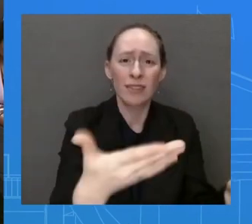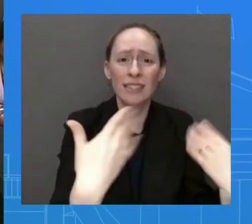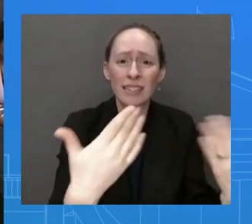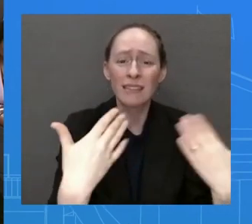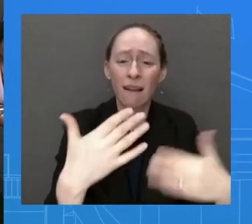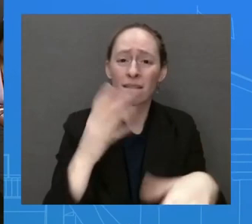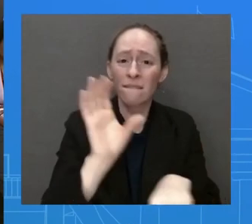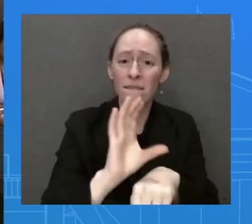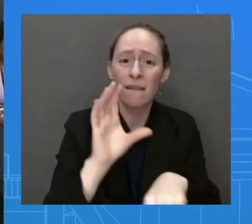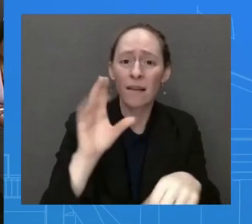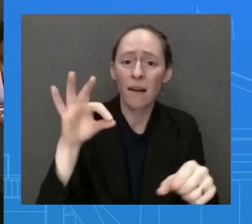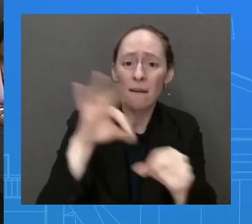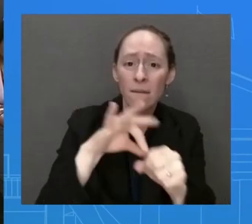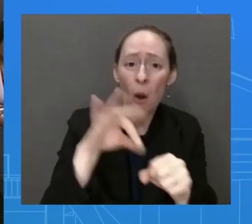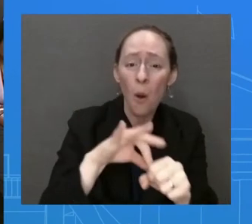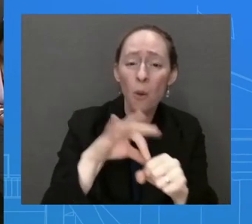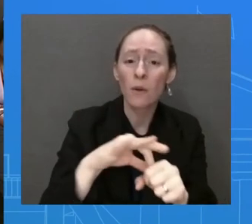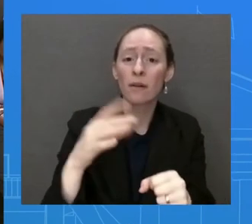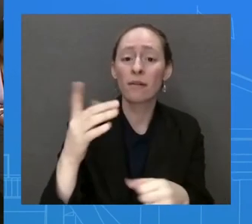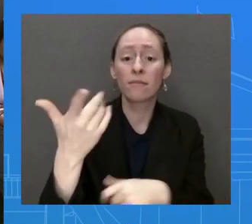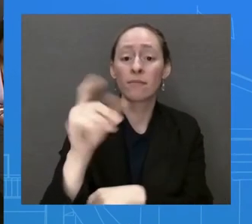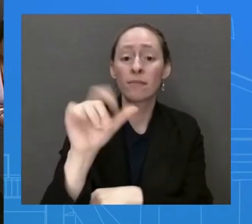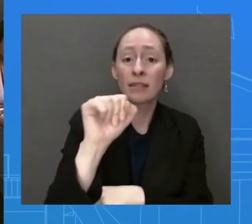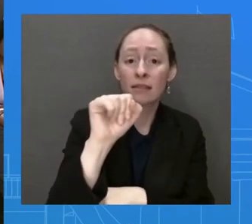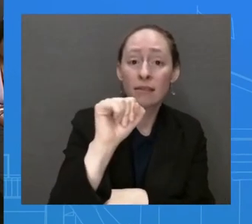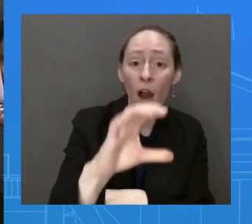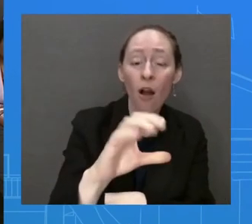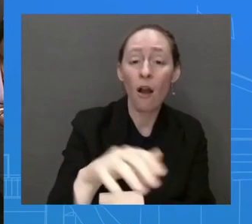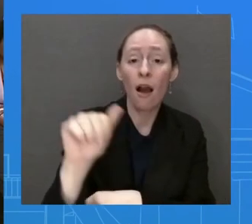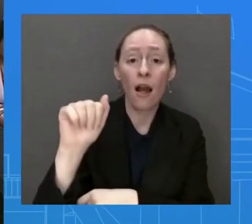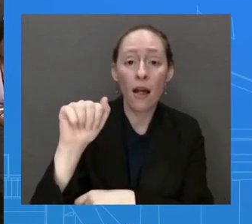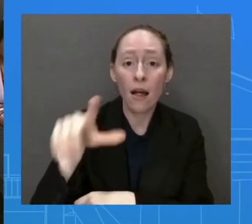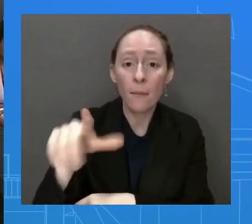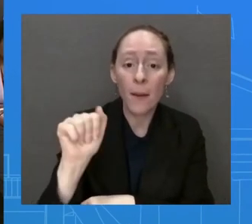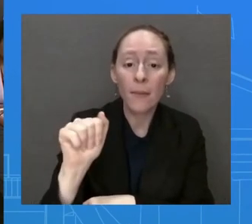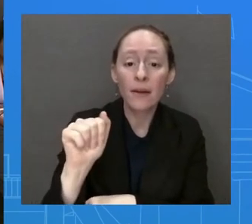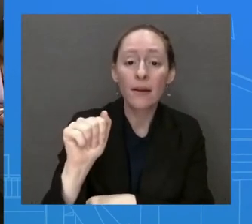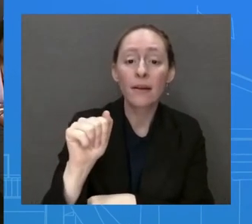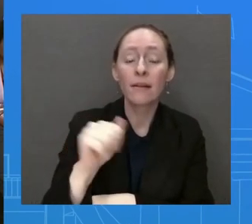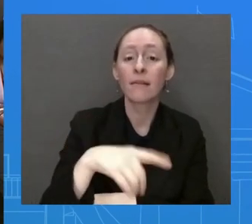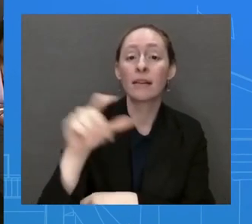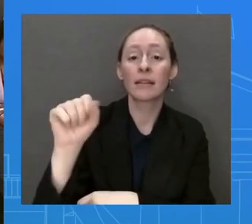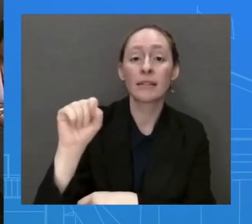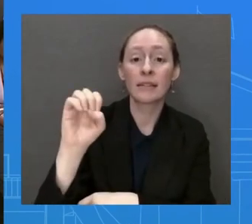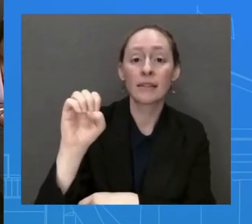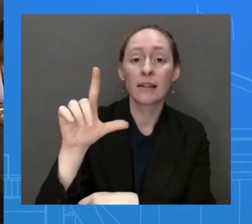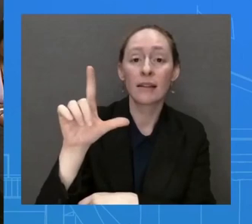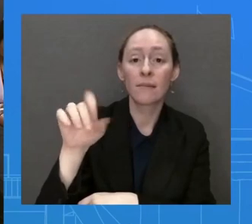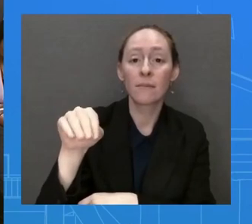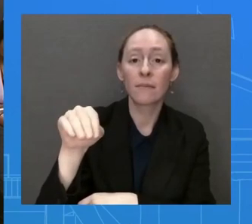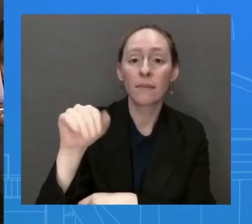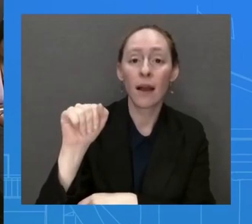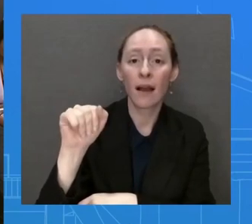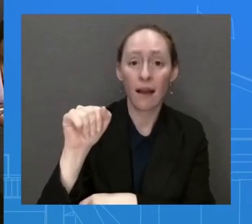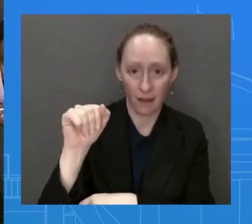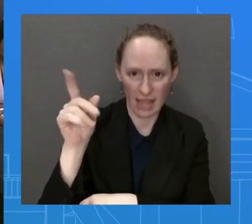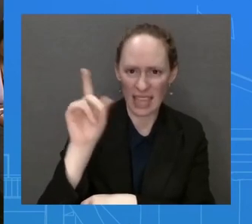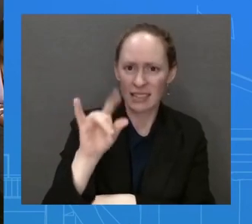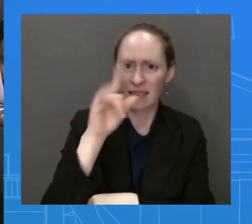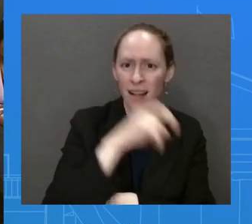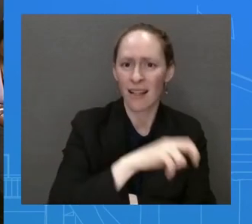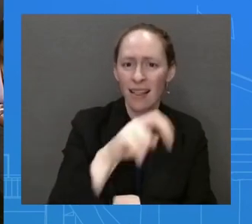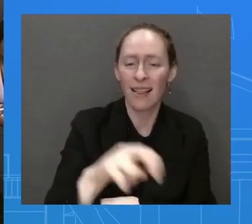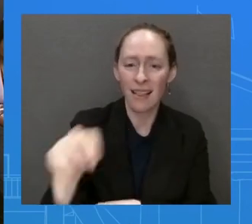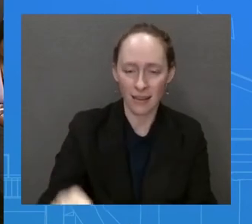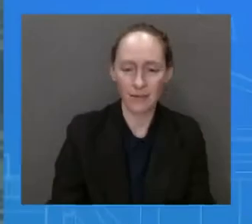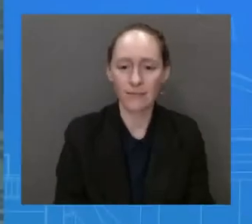in Alabama, and also on hand in Selma for Bloody Sunday. Is this speech at Ebenezer the start of a similar outreach campaign heading into